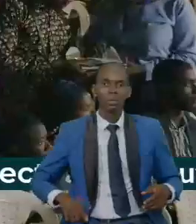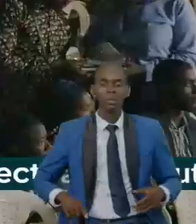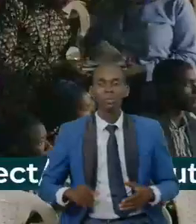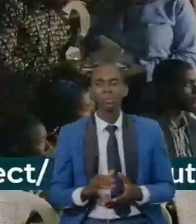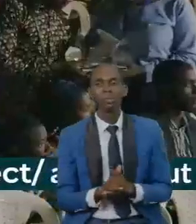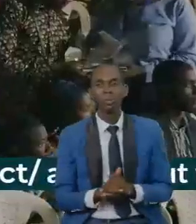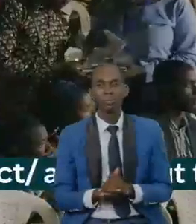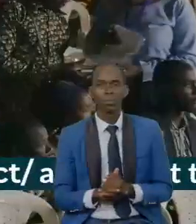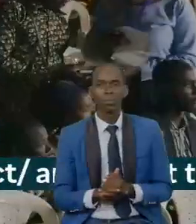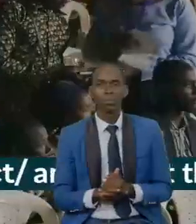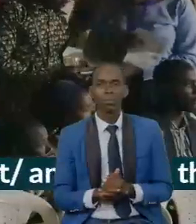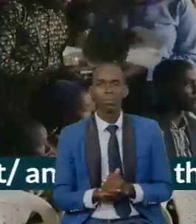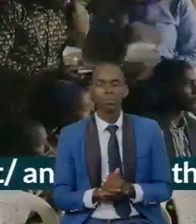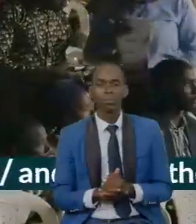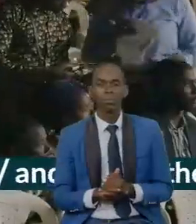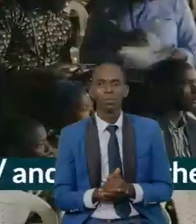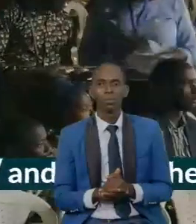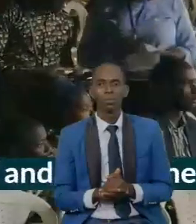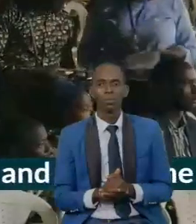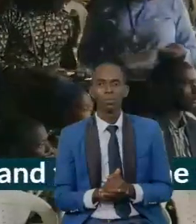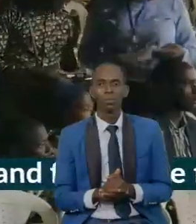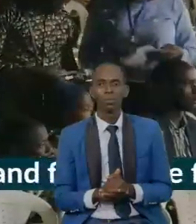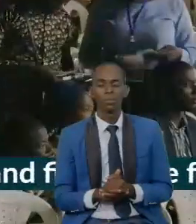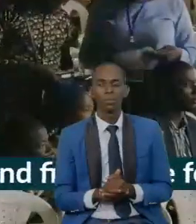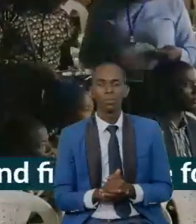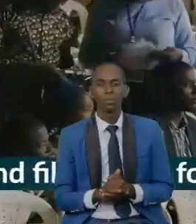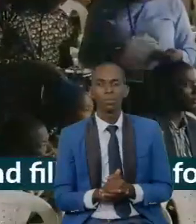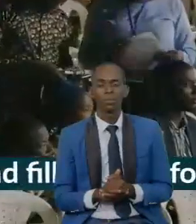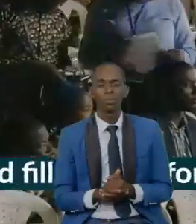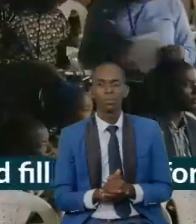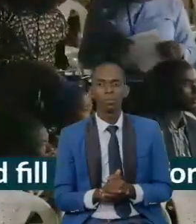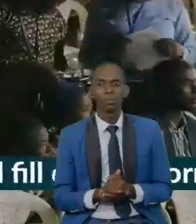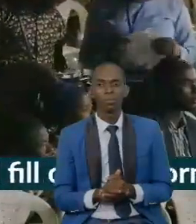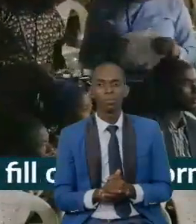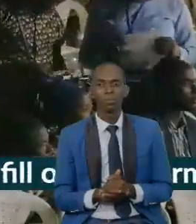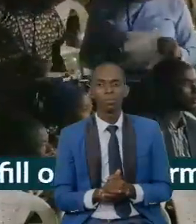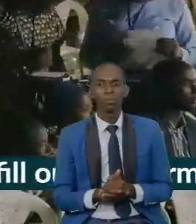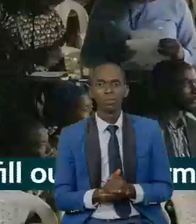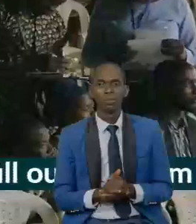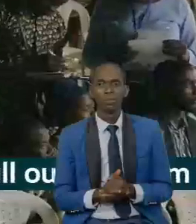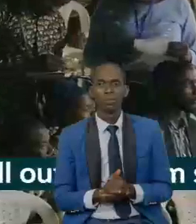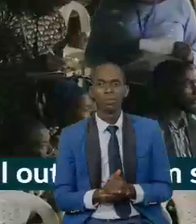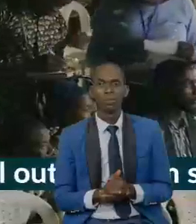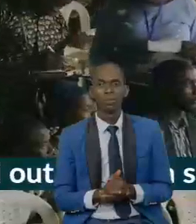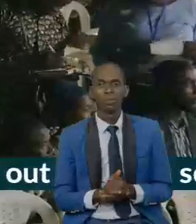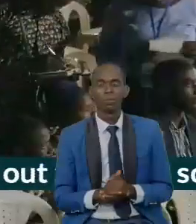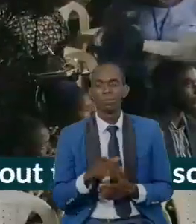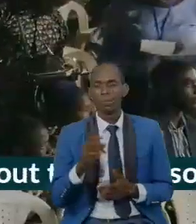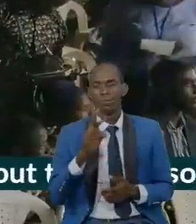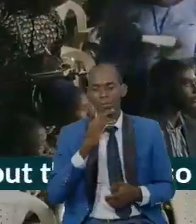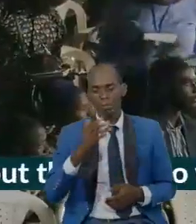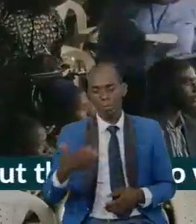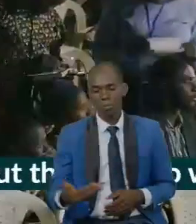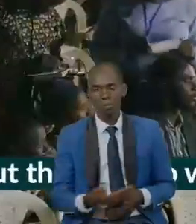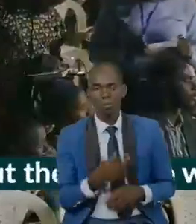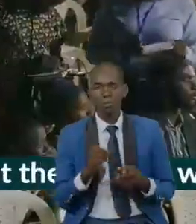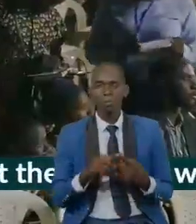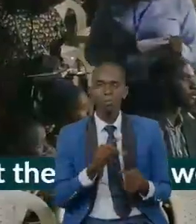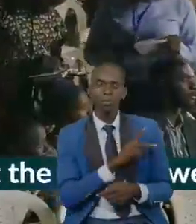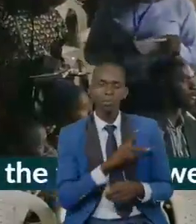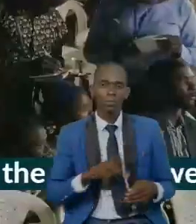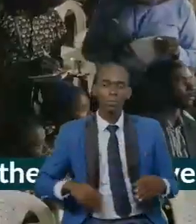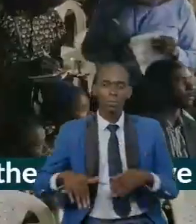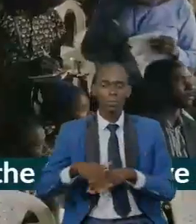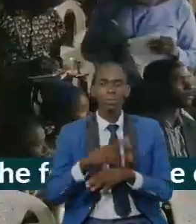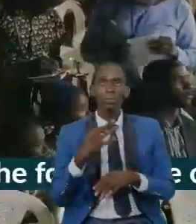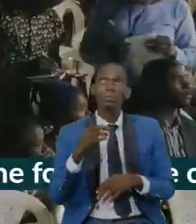Praise the Lord. Soyez les bienvenus dans le royaume de Dieu. You are welcome into the kingdom of God. Vous tous